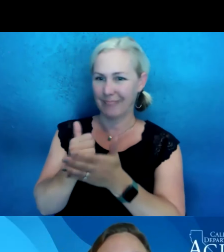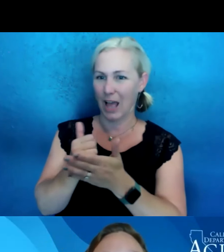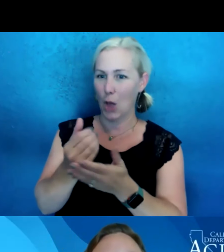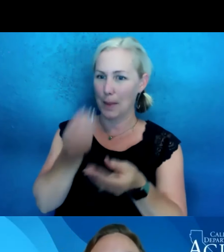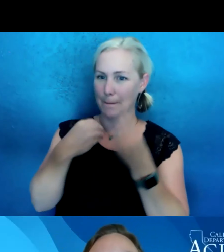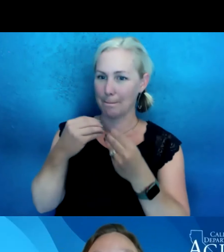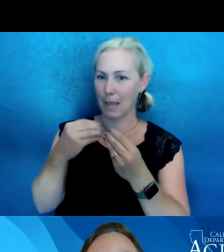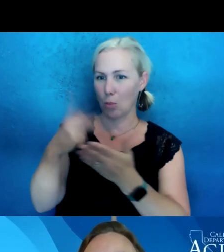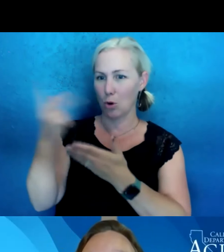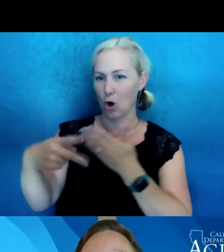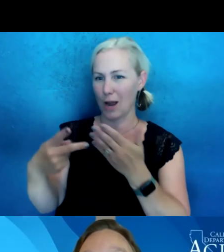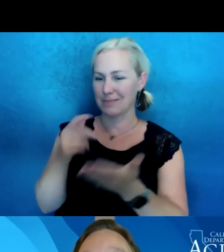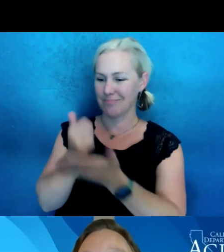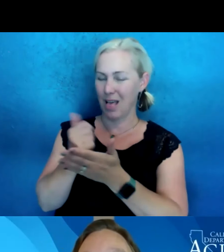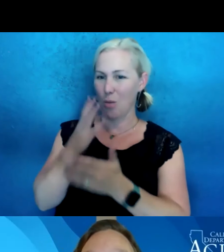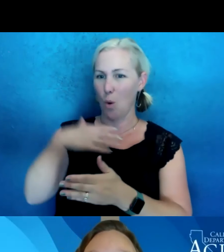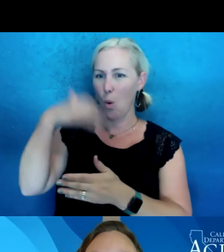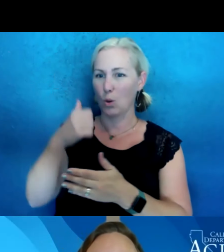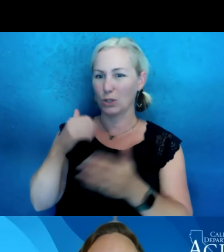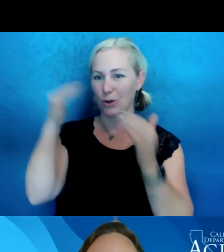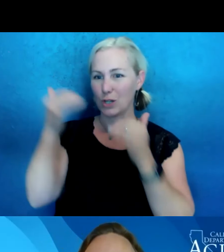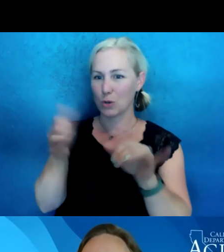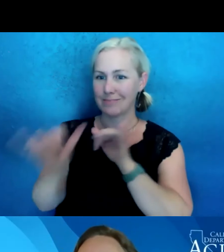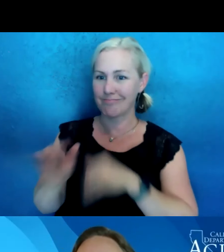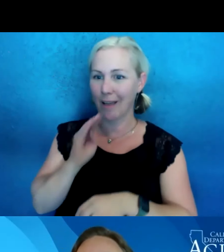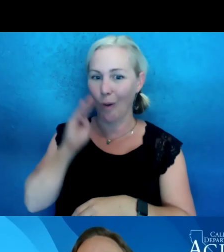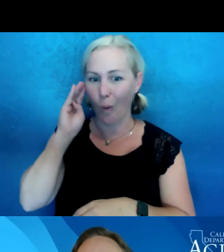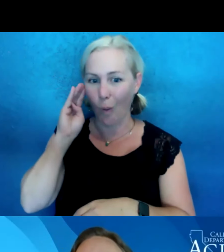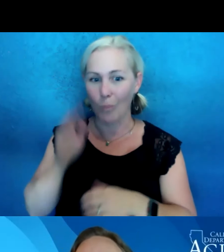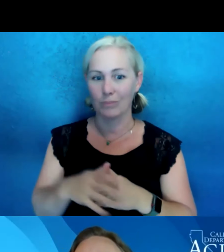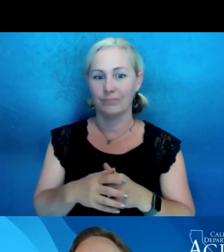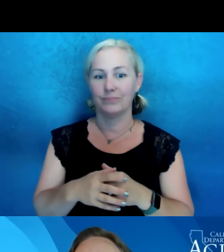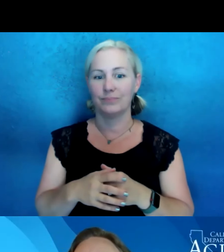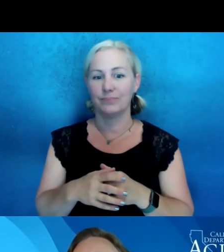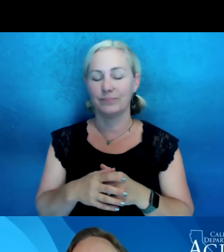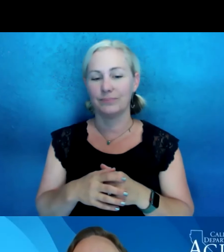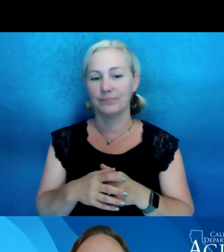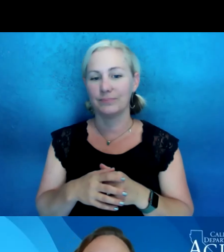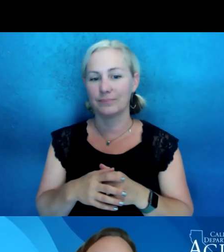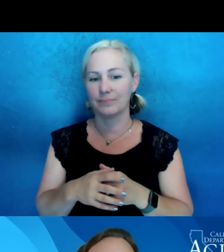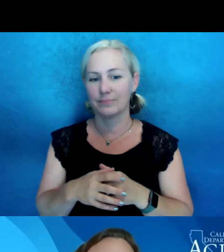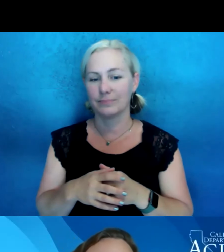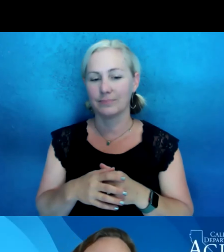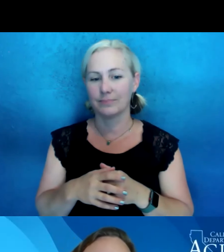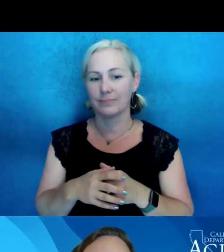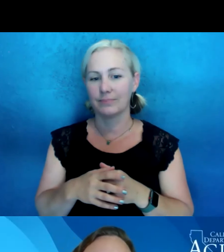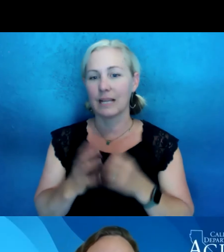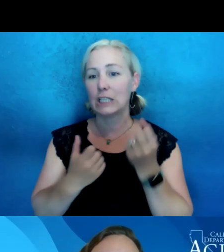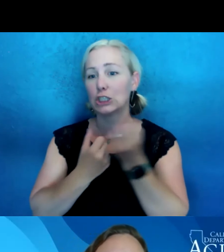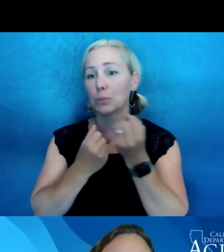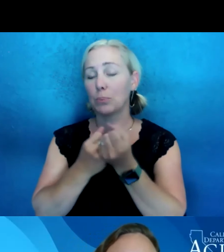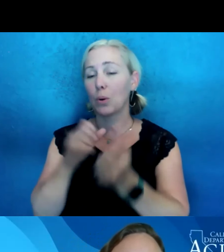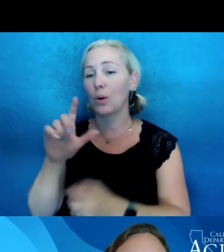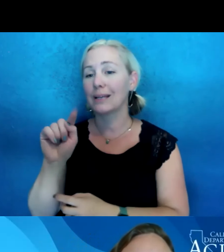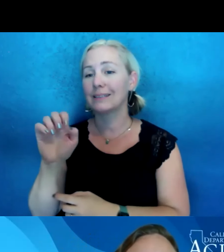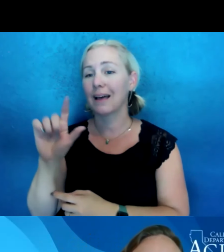at home. Proposals for digital devices to close the digital divide, to combat loneliness and isolation, and support telehealth and work